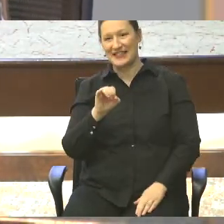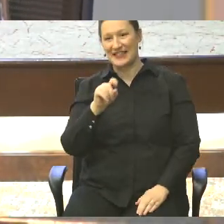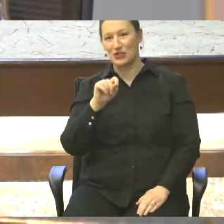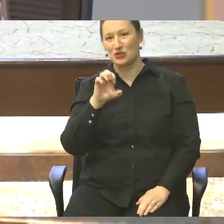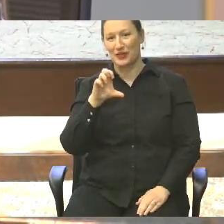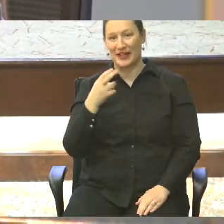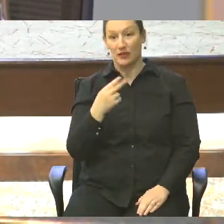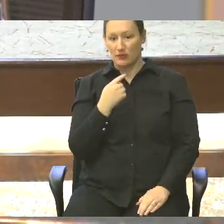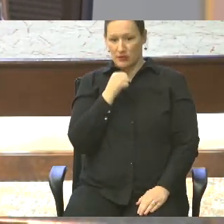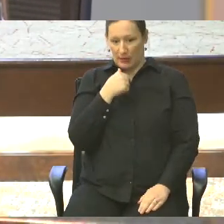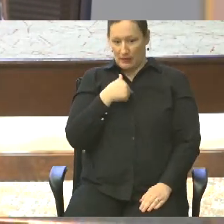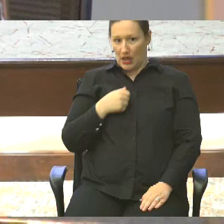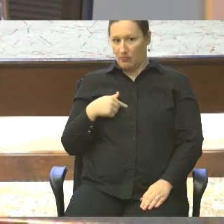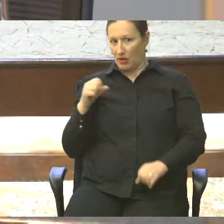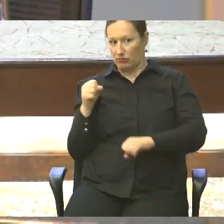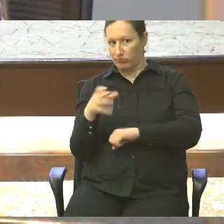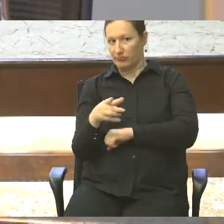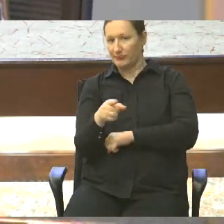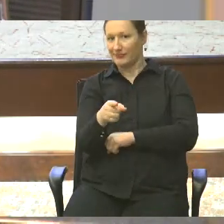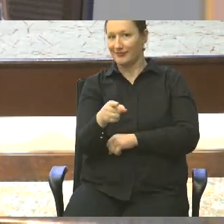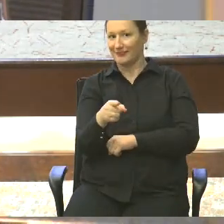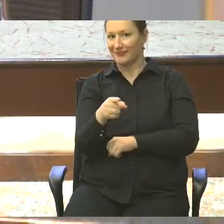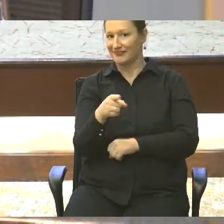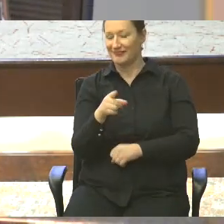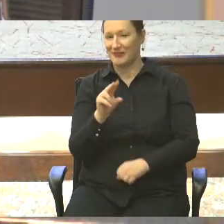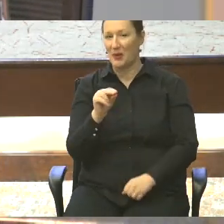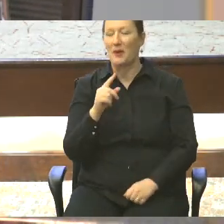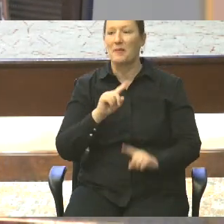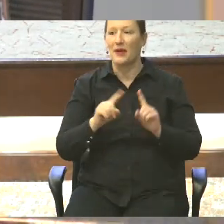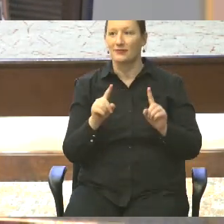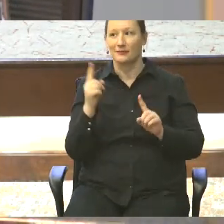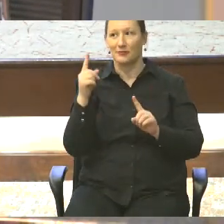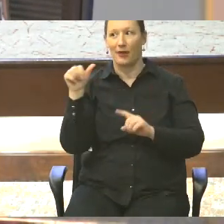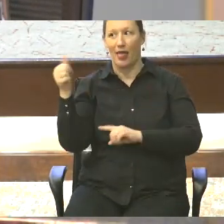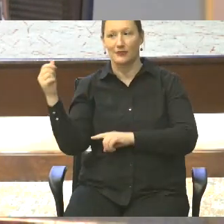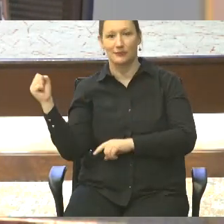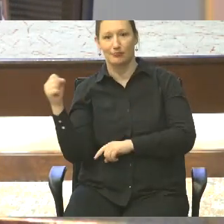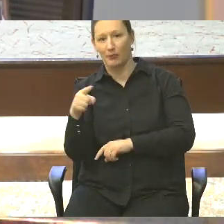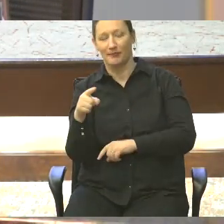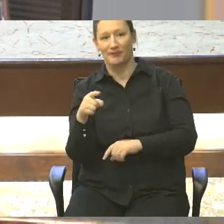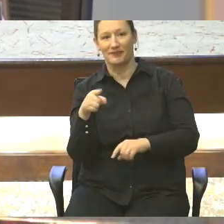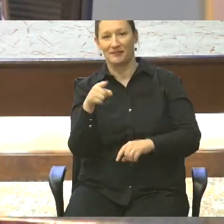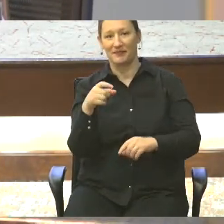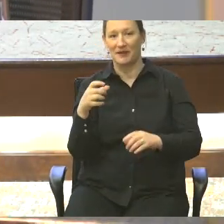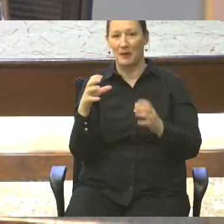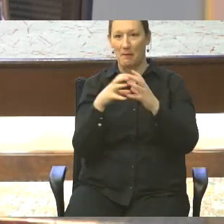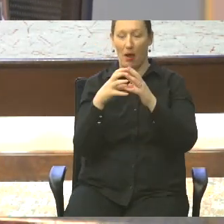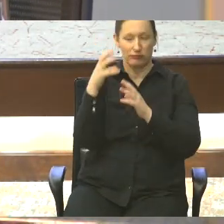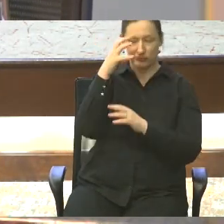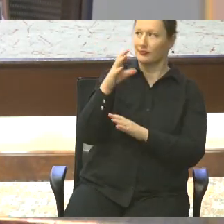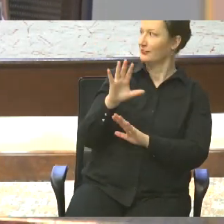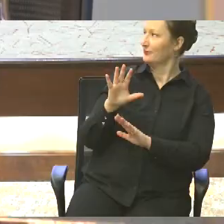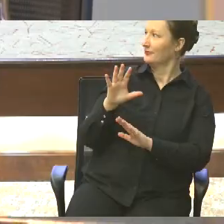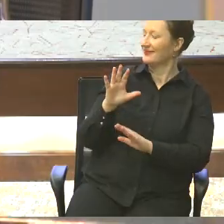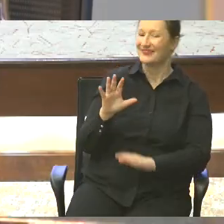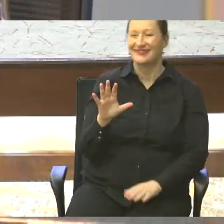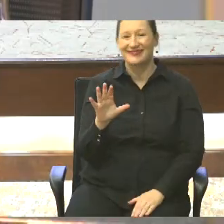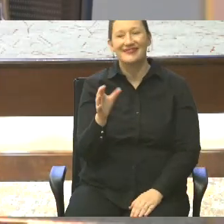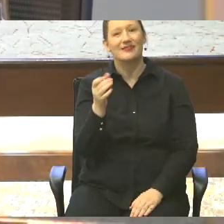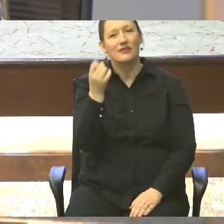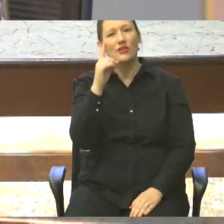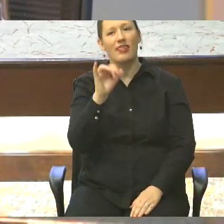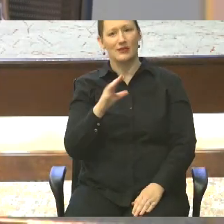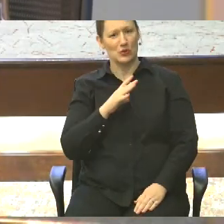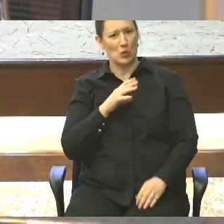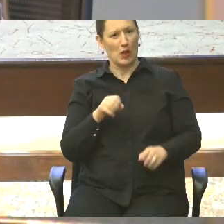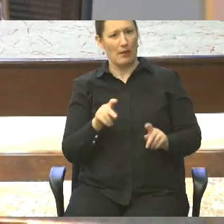It wasn't me, but it happened. But yeah, that's the coolest. But I think that that'll give an opportunity.